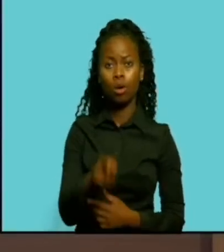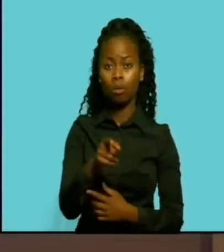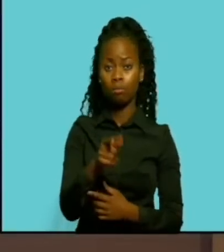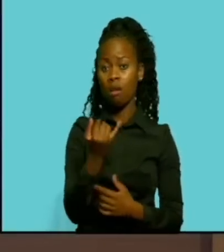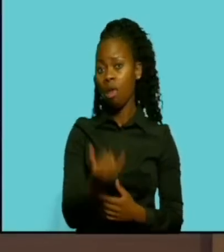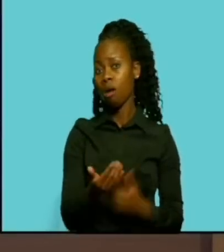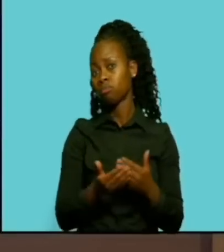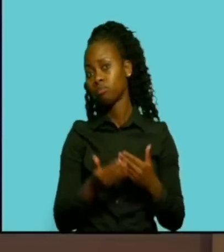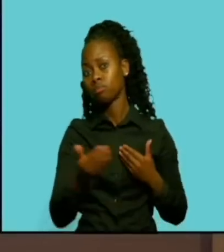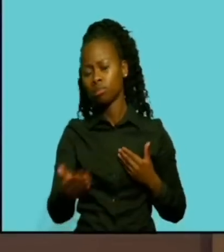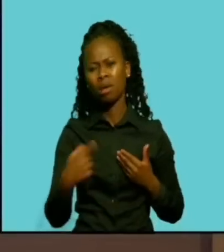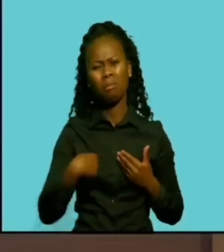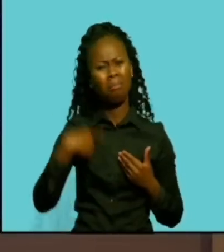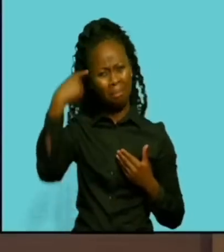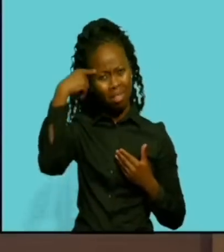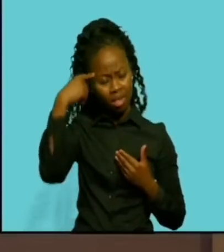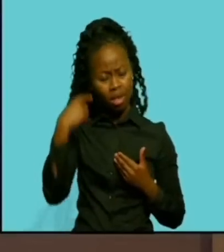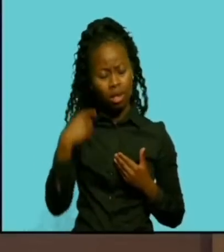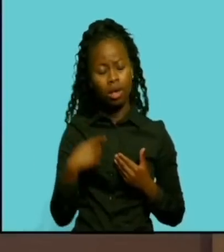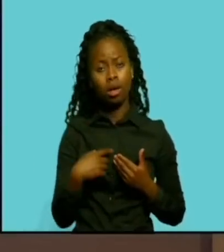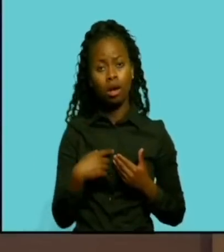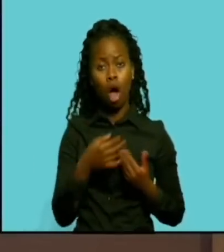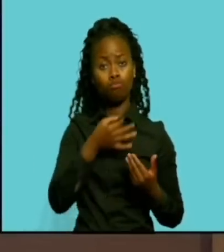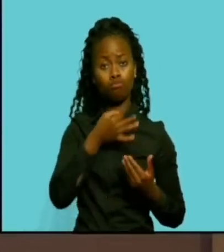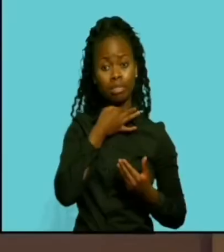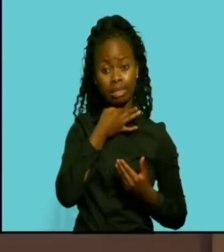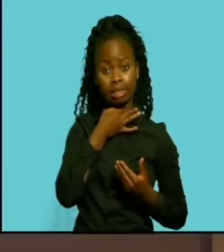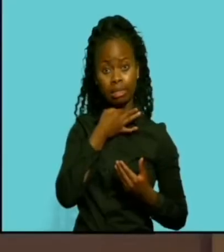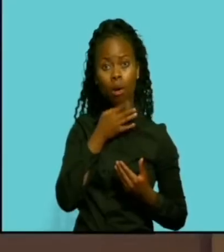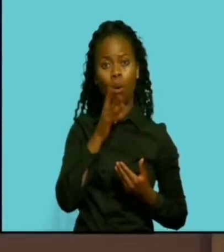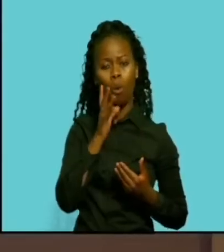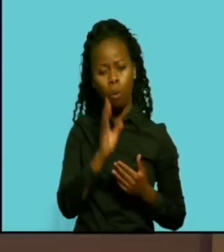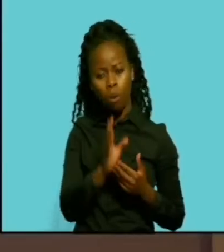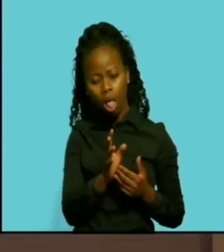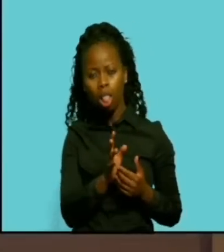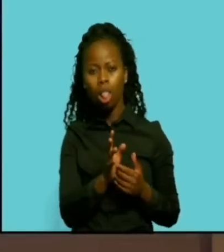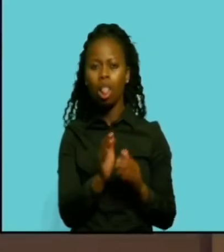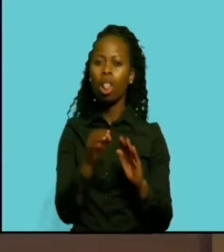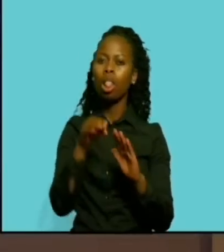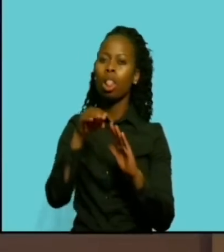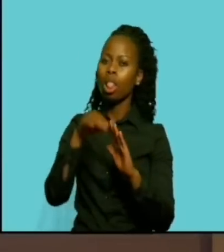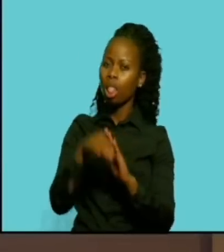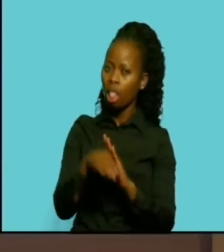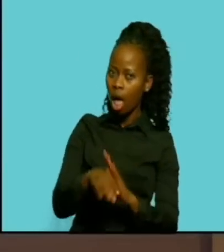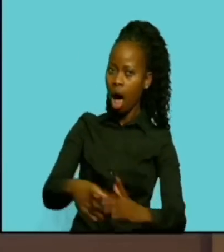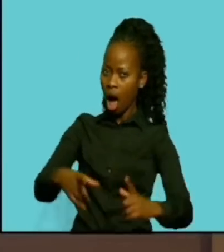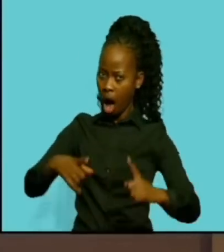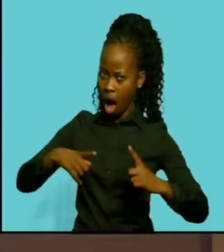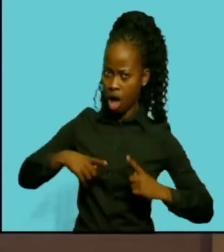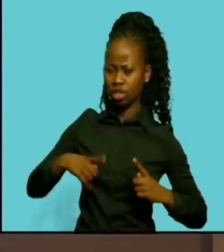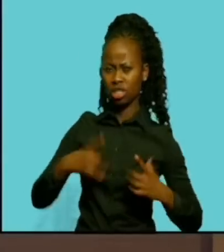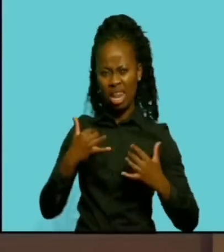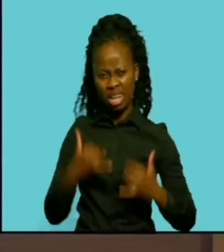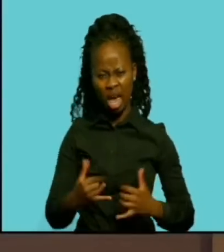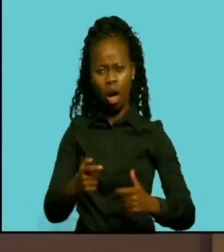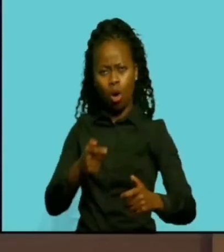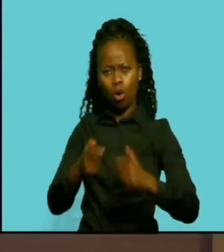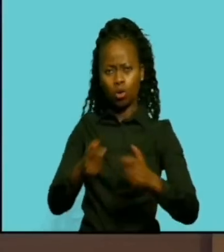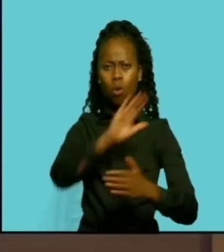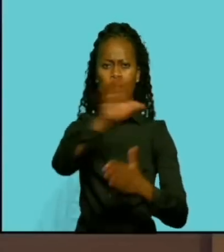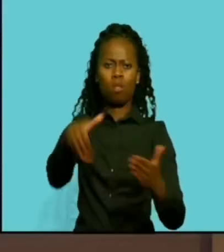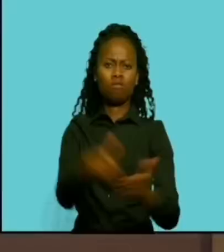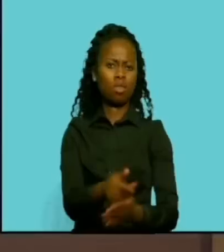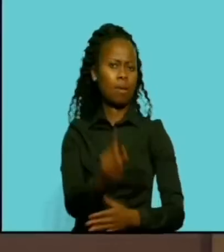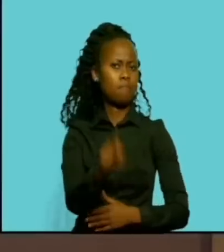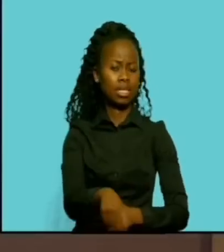we believe that we are addressing the risks on the horizon. Should data show that the circumstances have